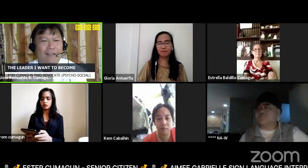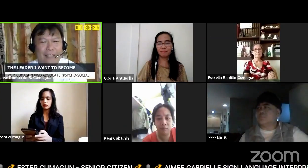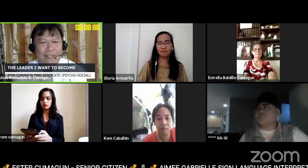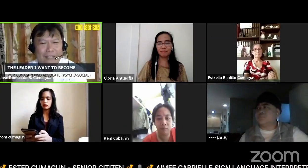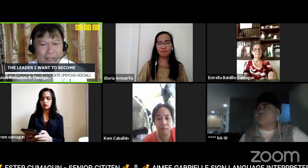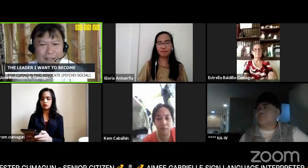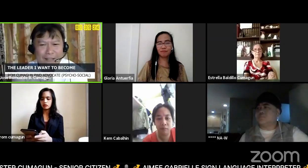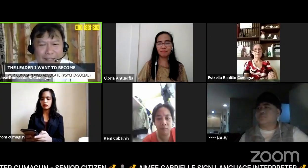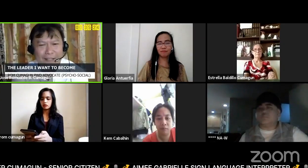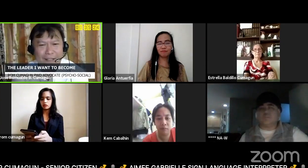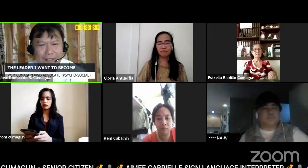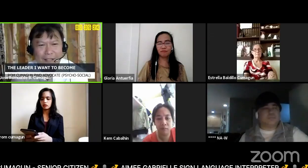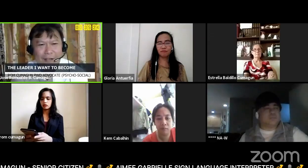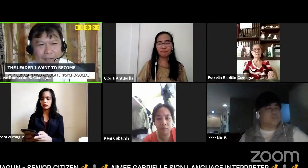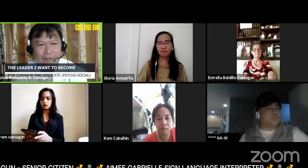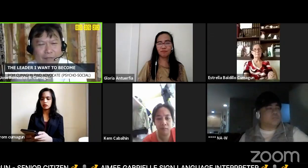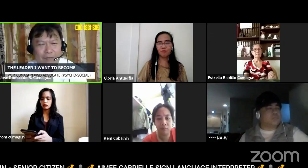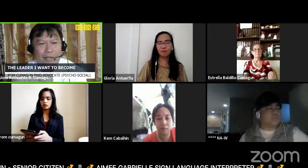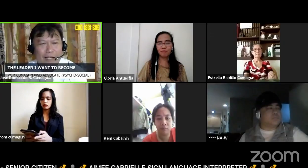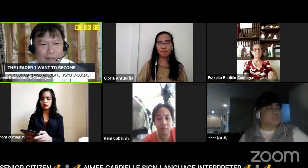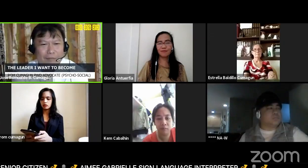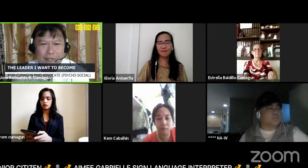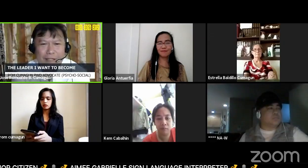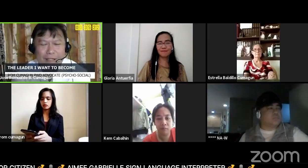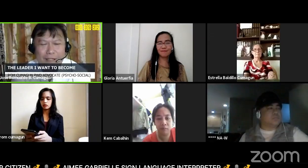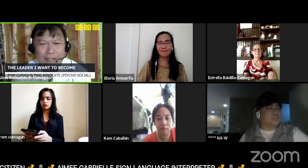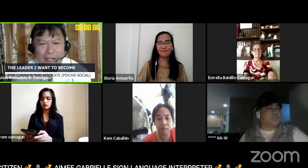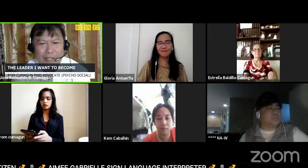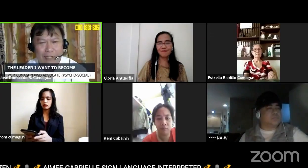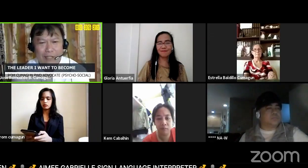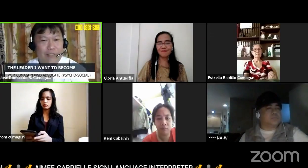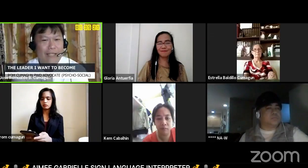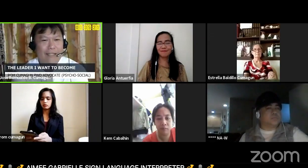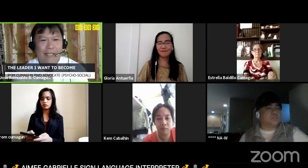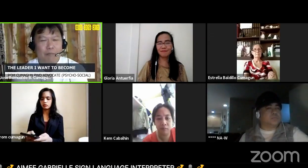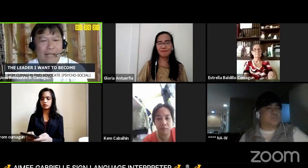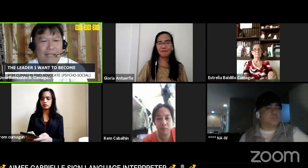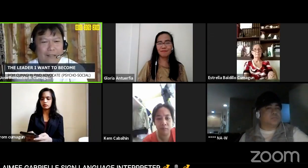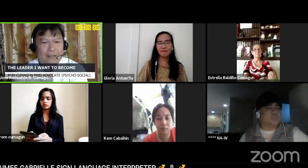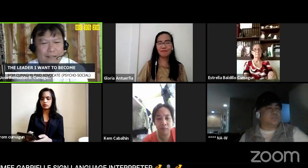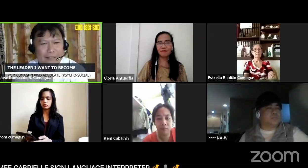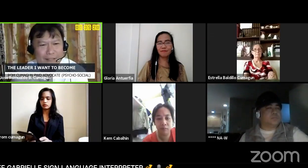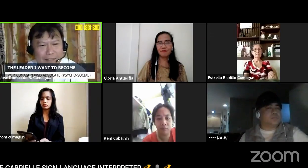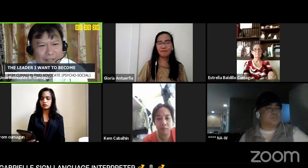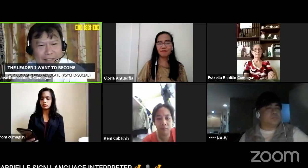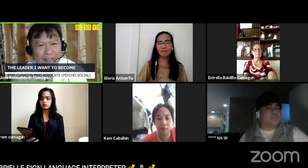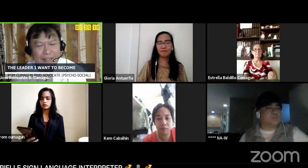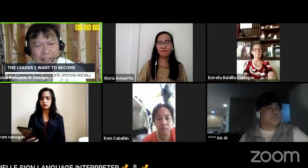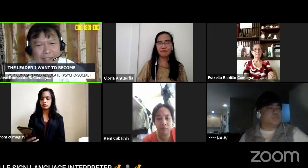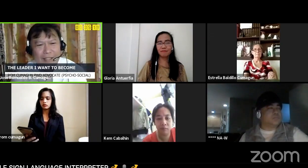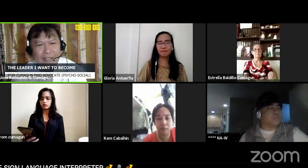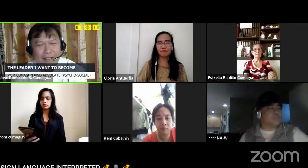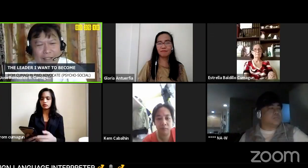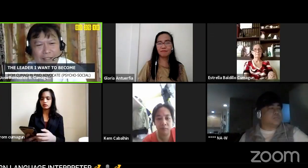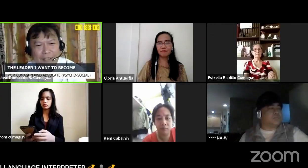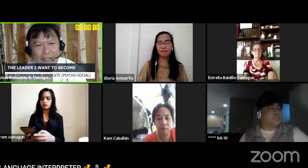an entire year of my life when I just stayed in bed.